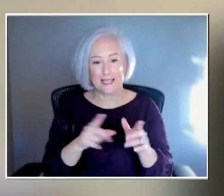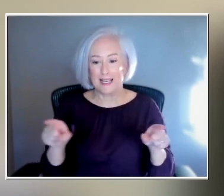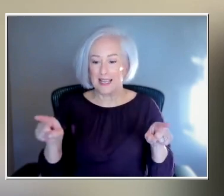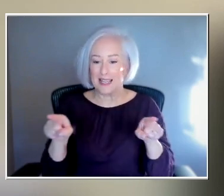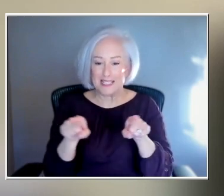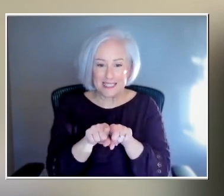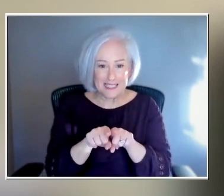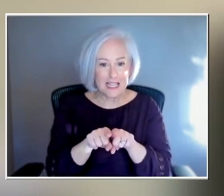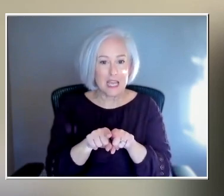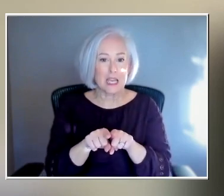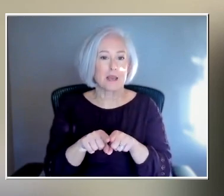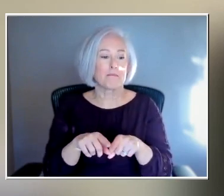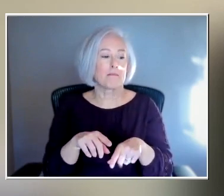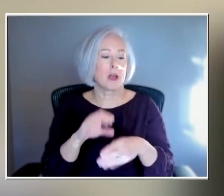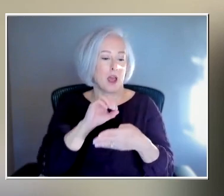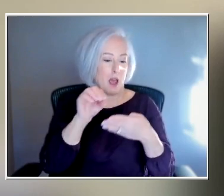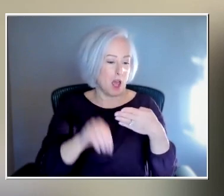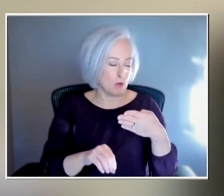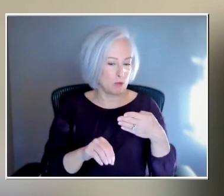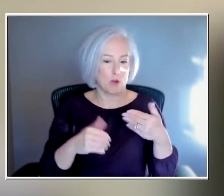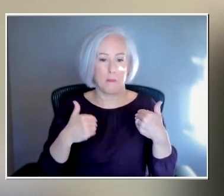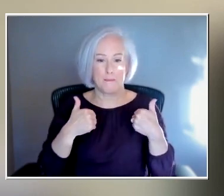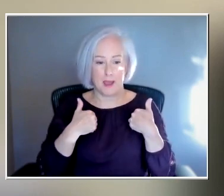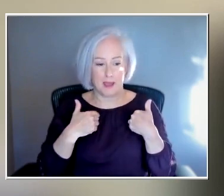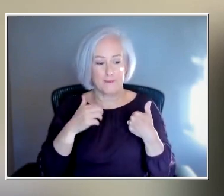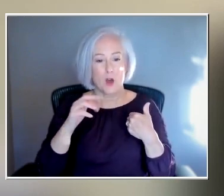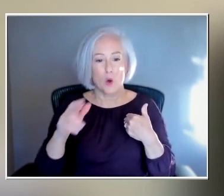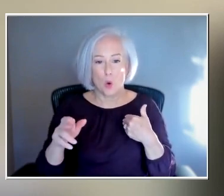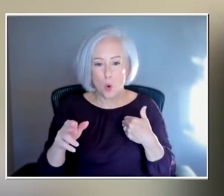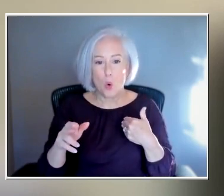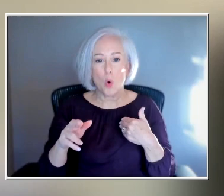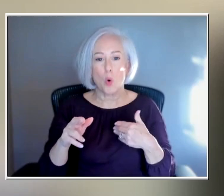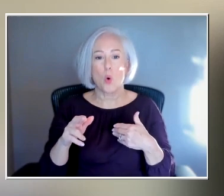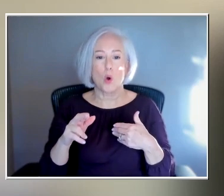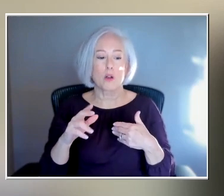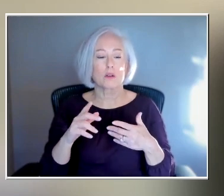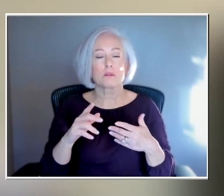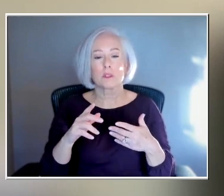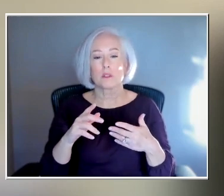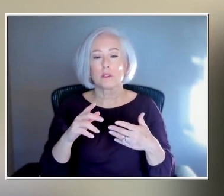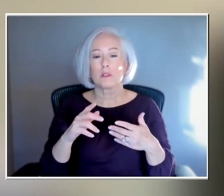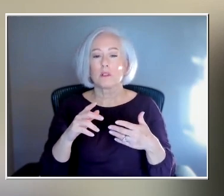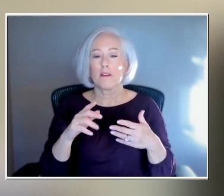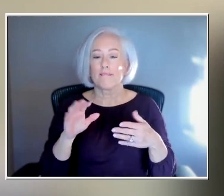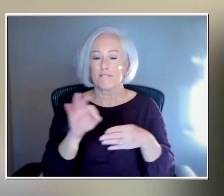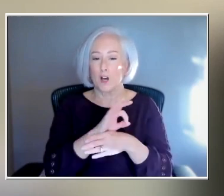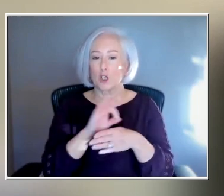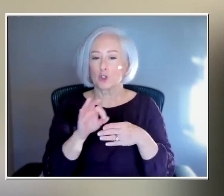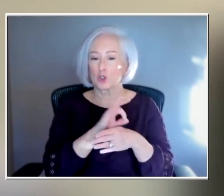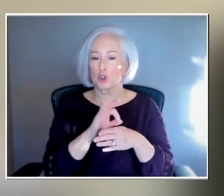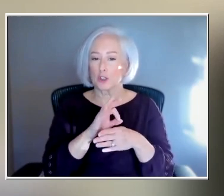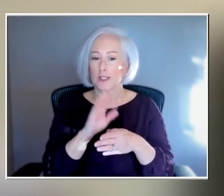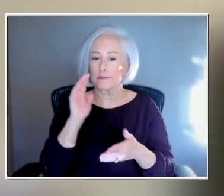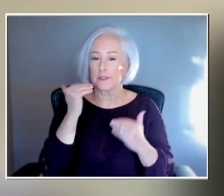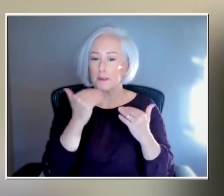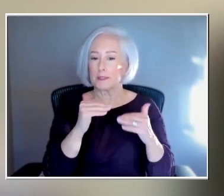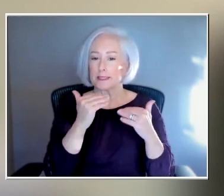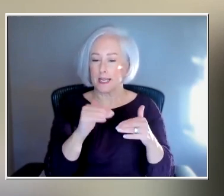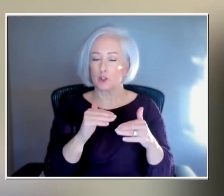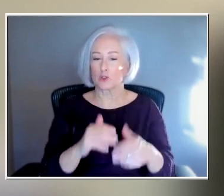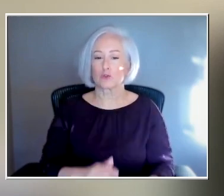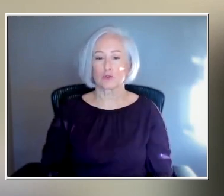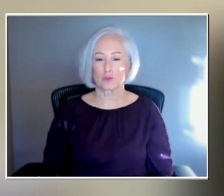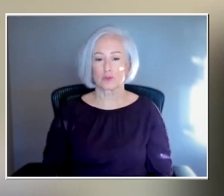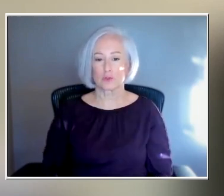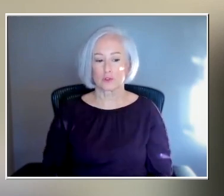have the same outcome. But just in talking to other people who understand the frustration of having your